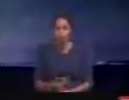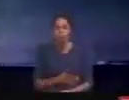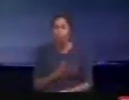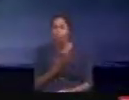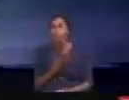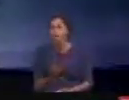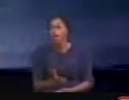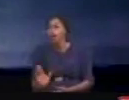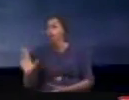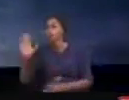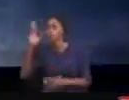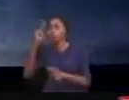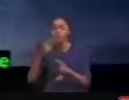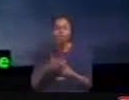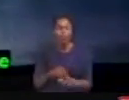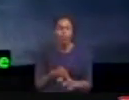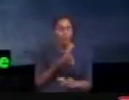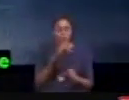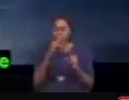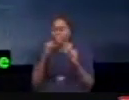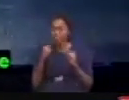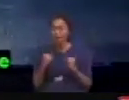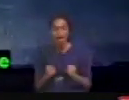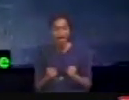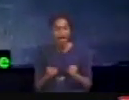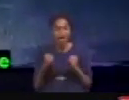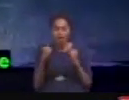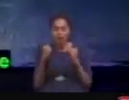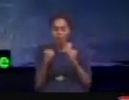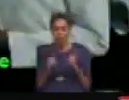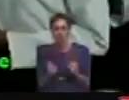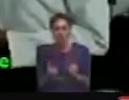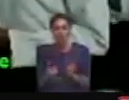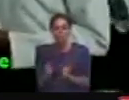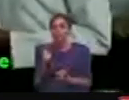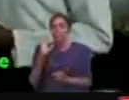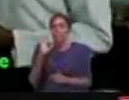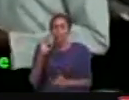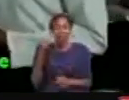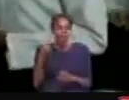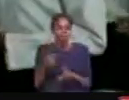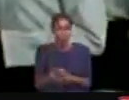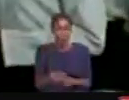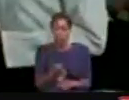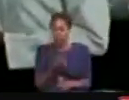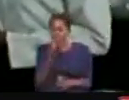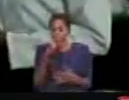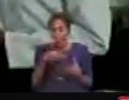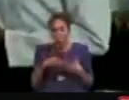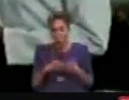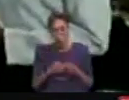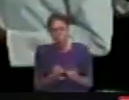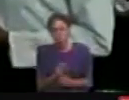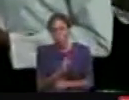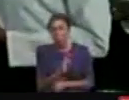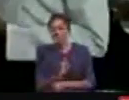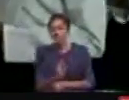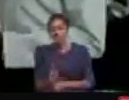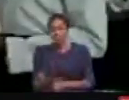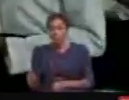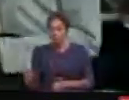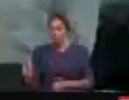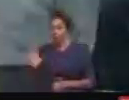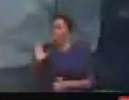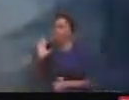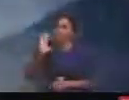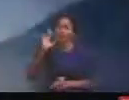Power. Your name is power. Your name is